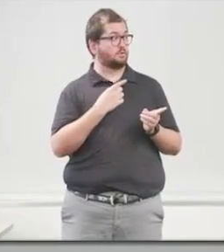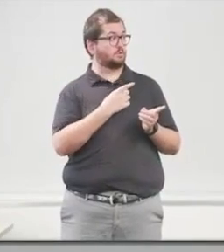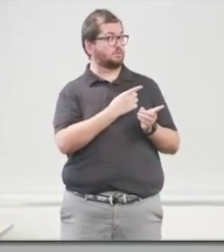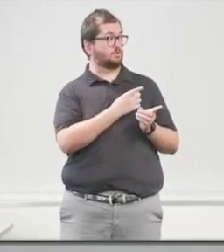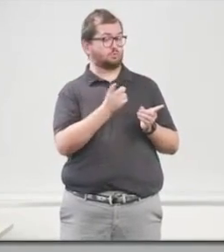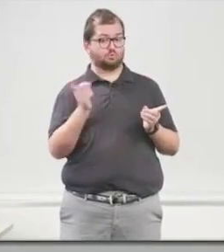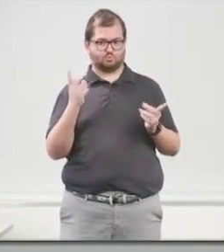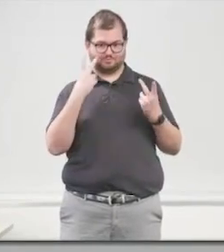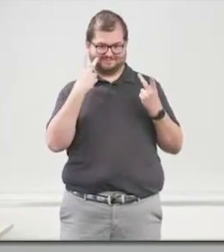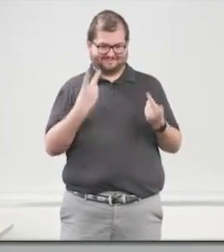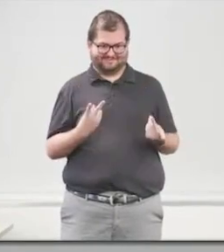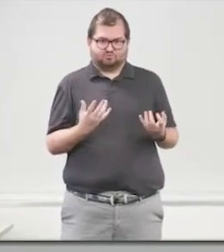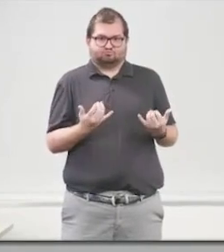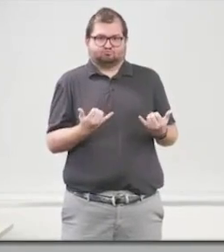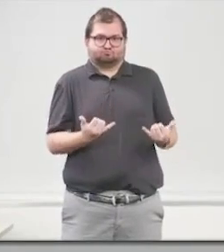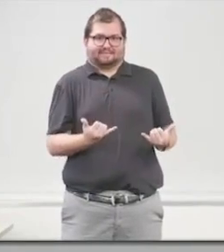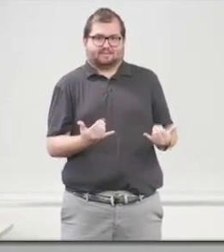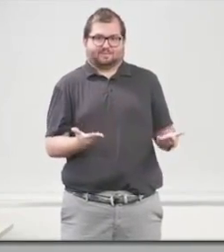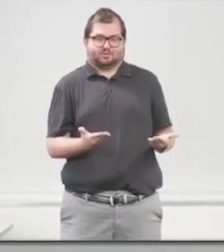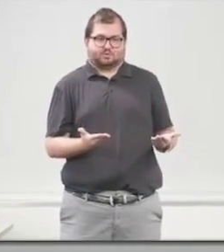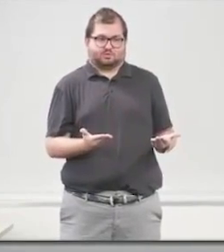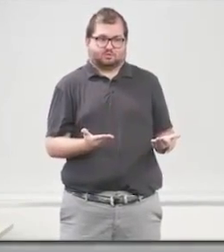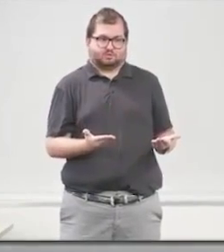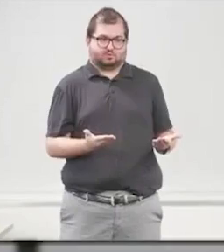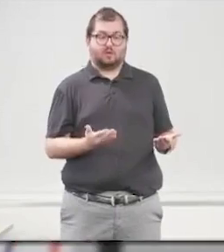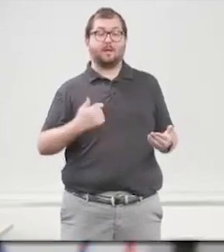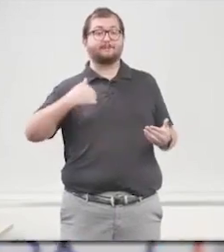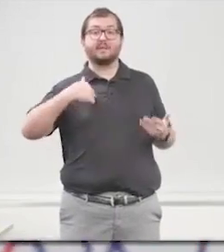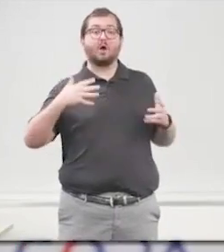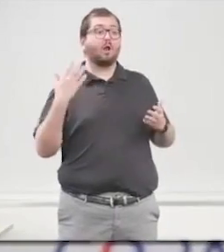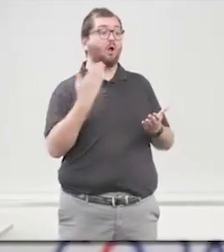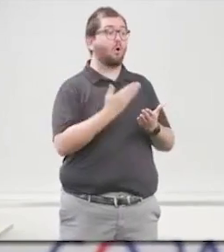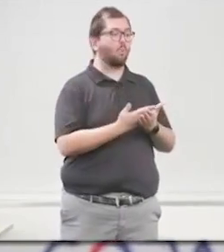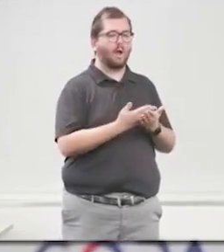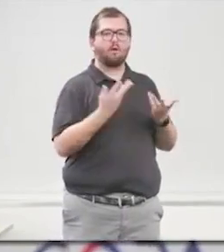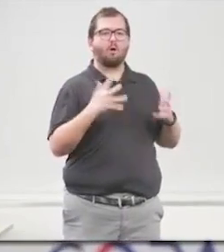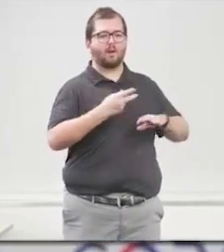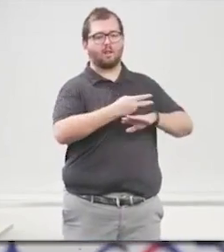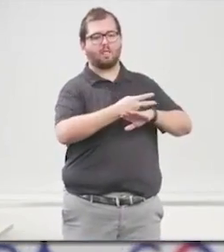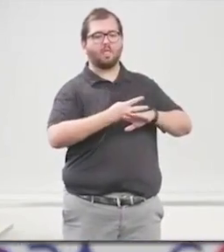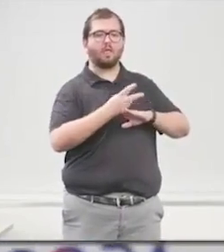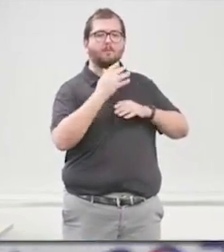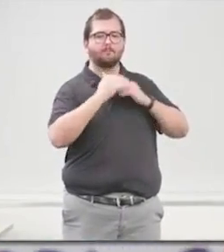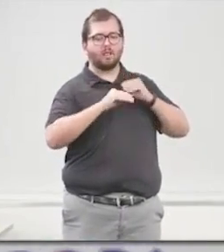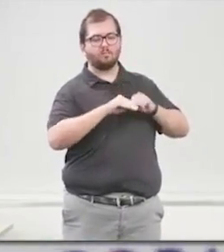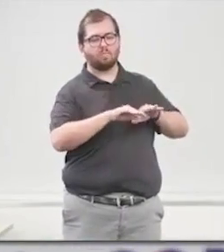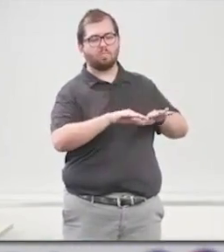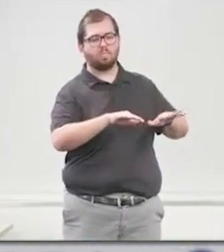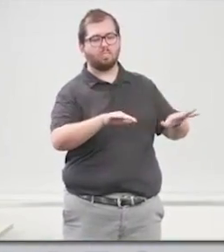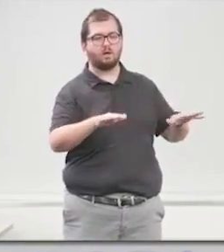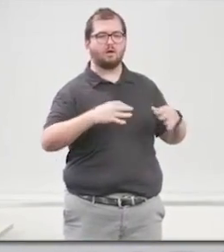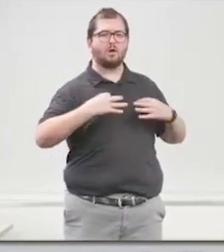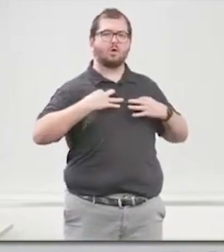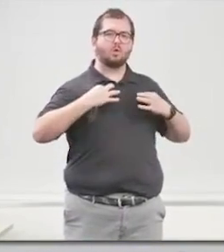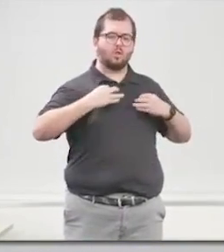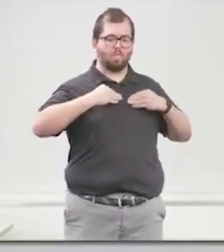right there. When we get there, there's already a pile of blood. When we get there, there's already soaked